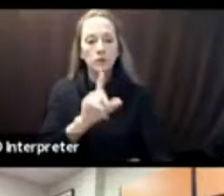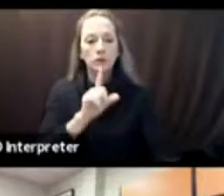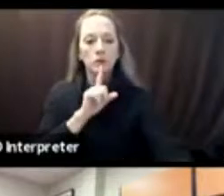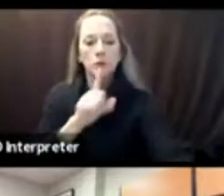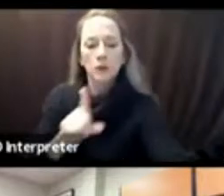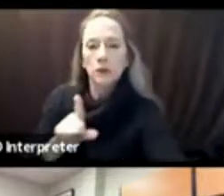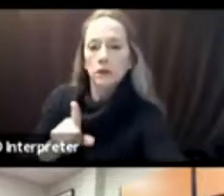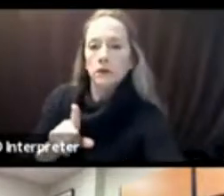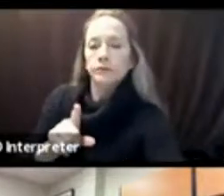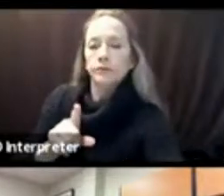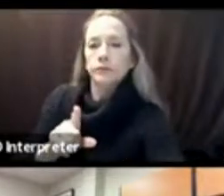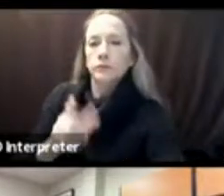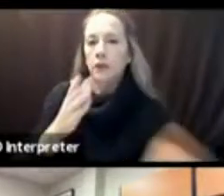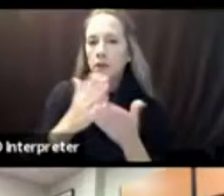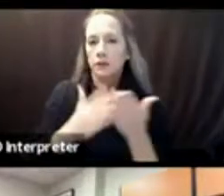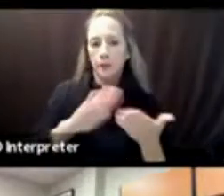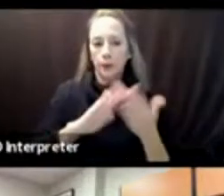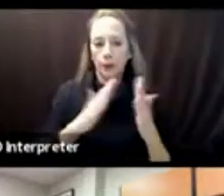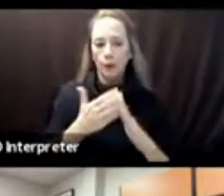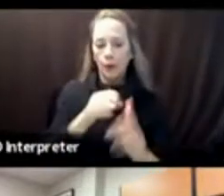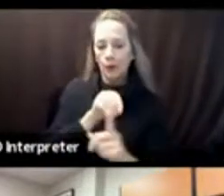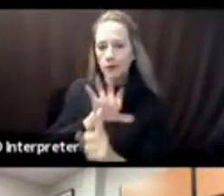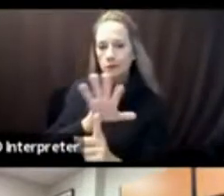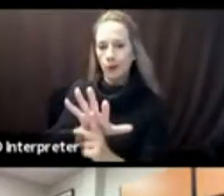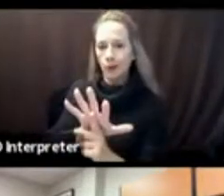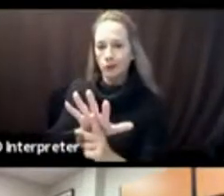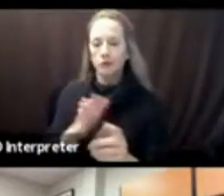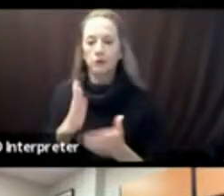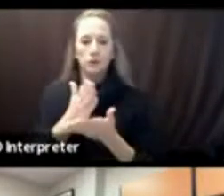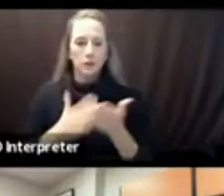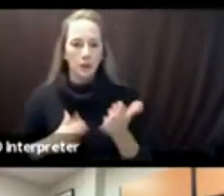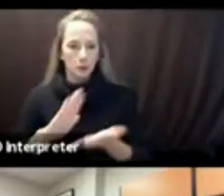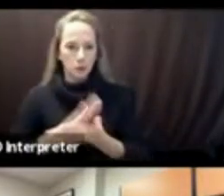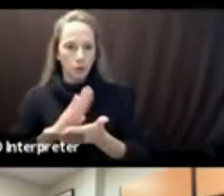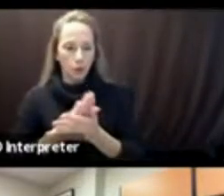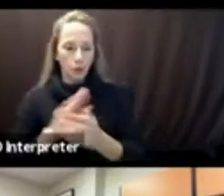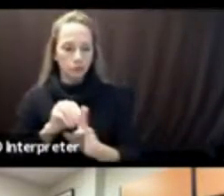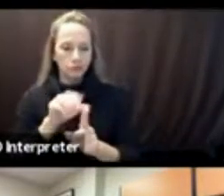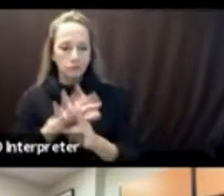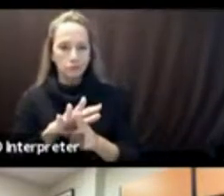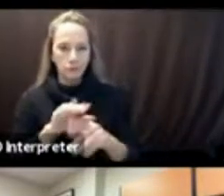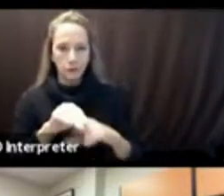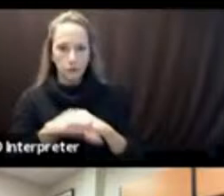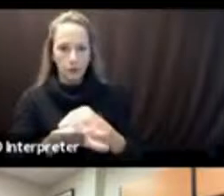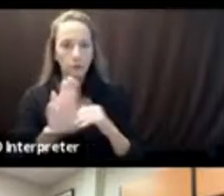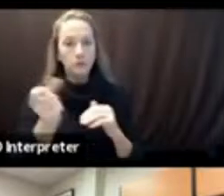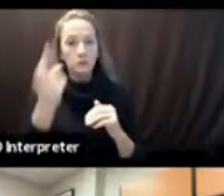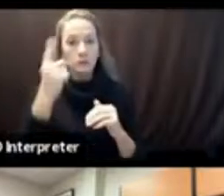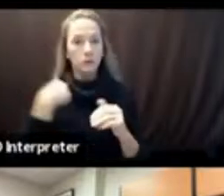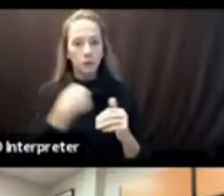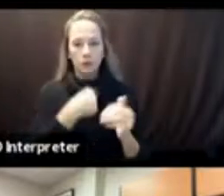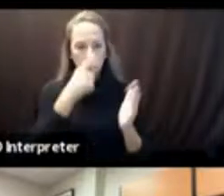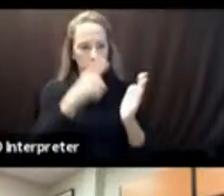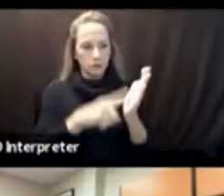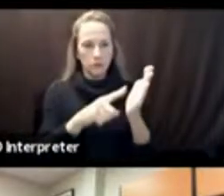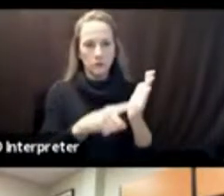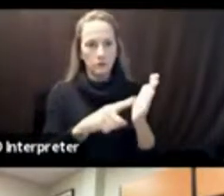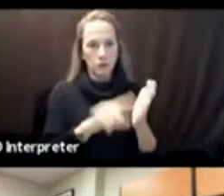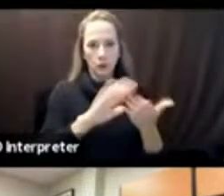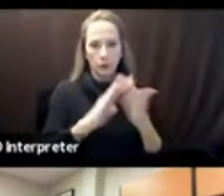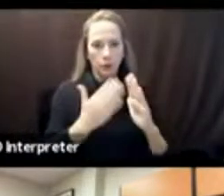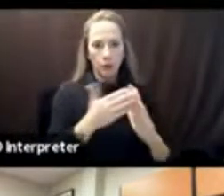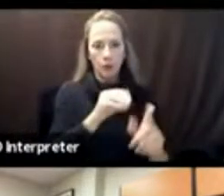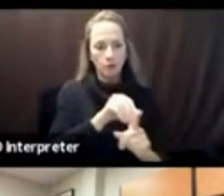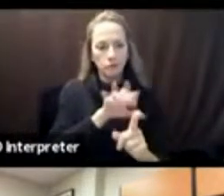community exposures and school exposures. So we are no longer investigating the community exposures.